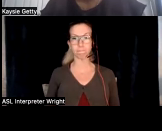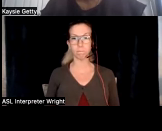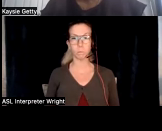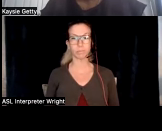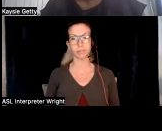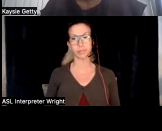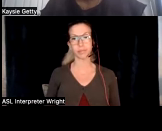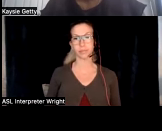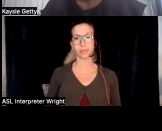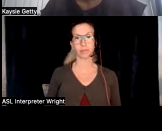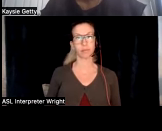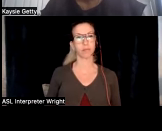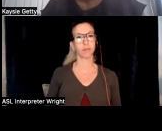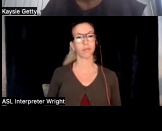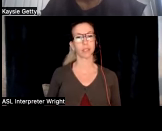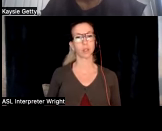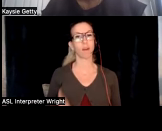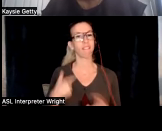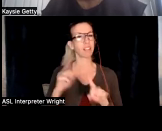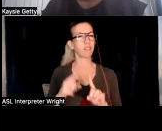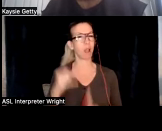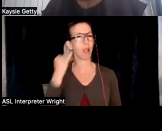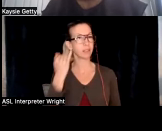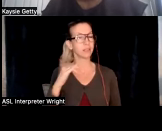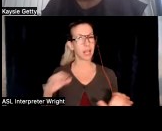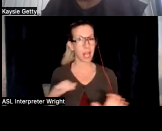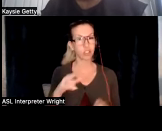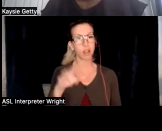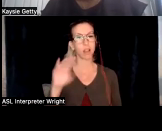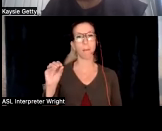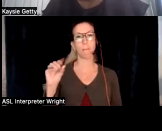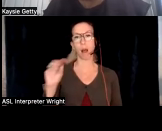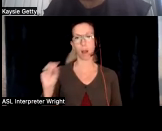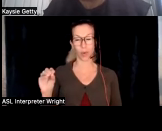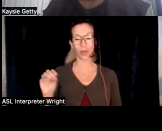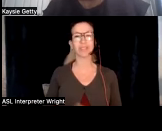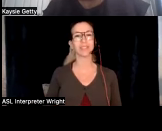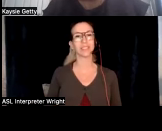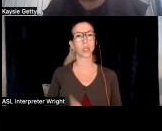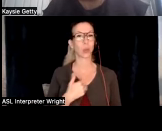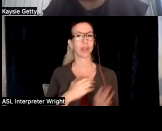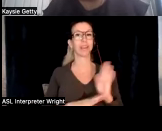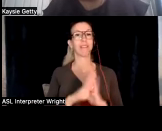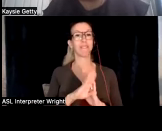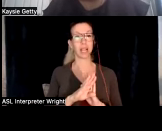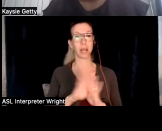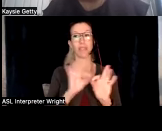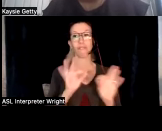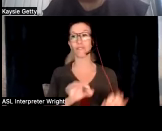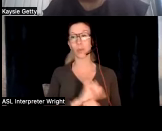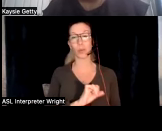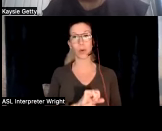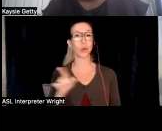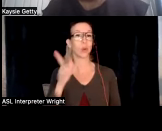So we're all about putting ideas into action. That's our motto and our mantra at CSSP. So we developed the framework. You're going to hear about the 5 protective